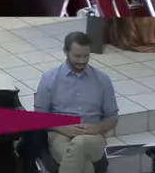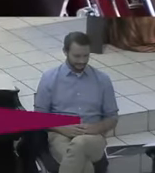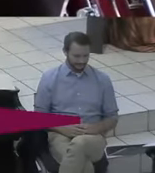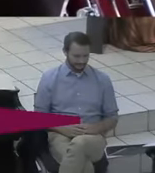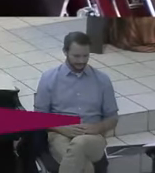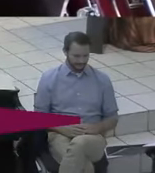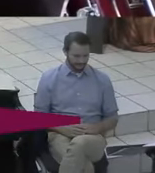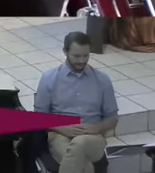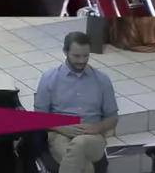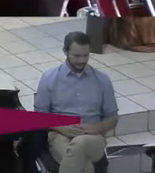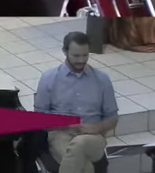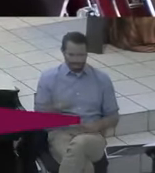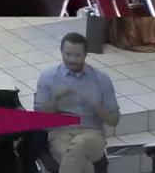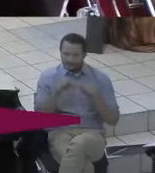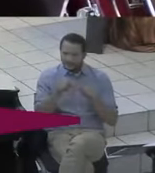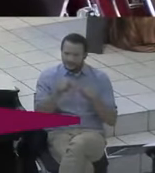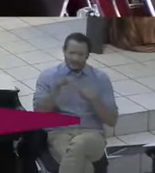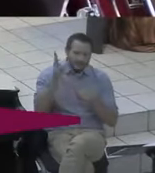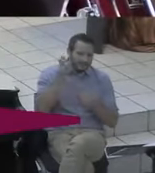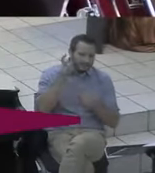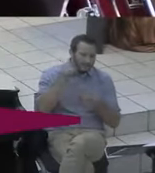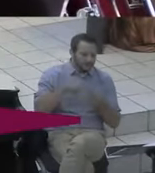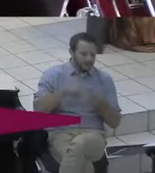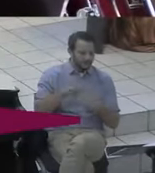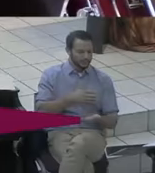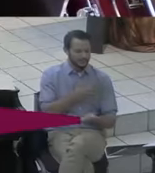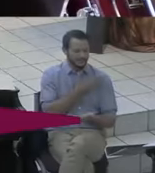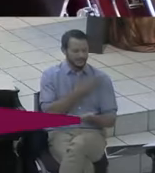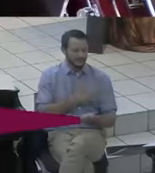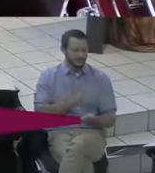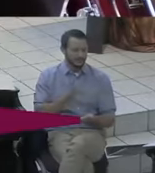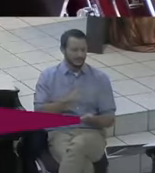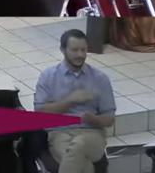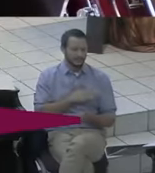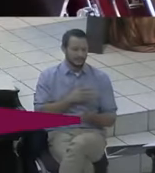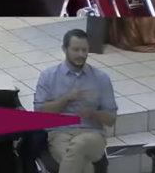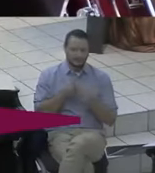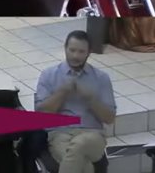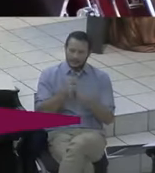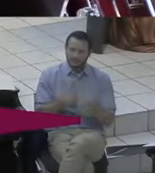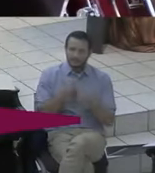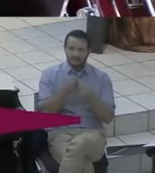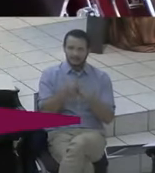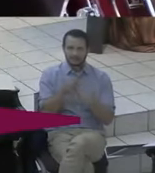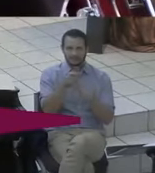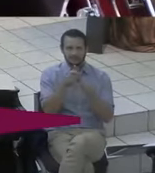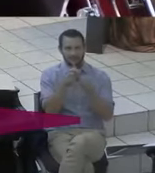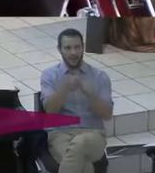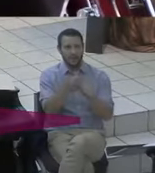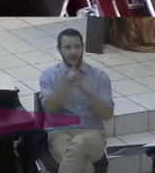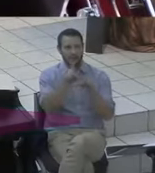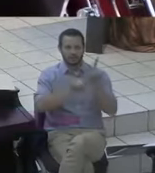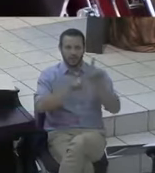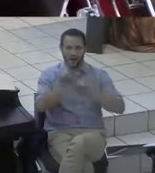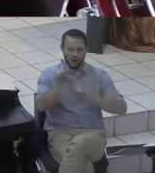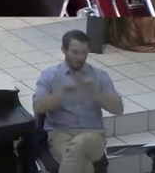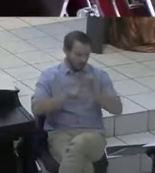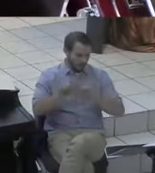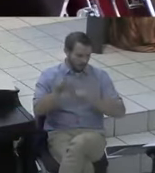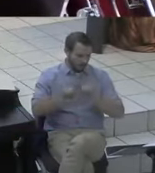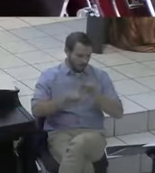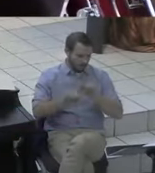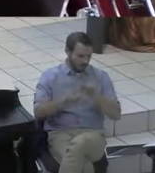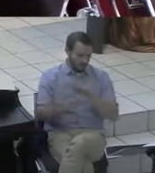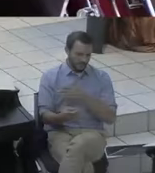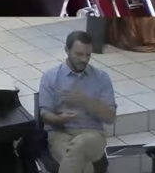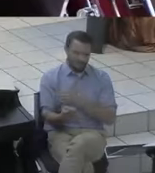dawn. Dare to listen for the music. Keep on following the